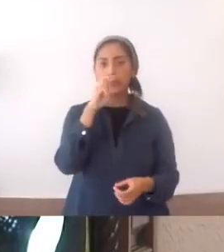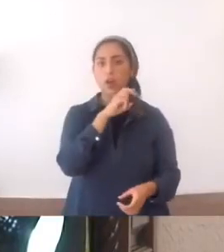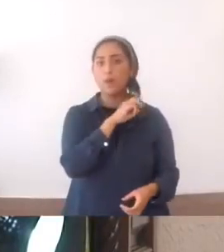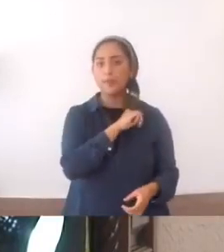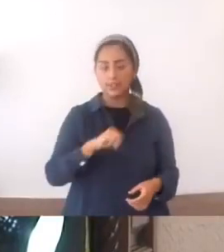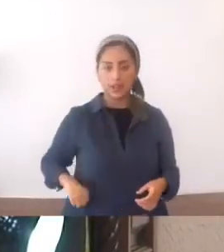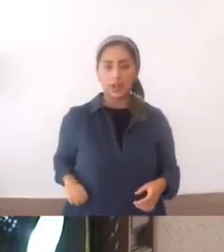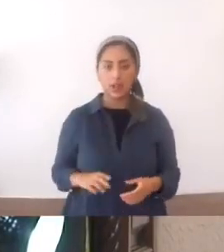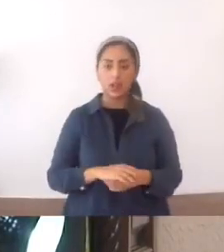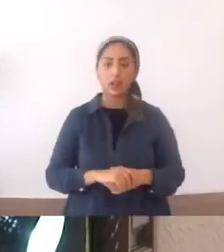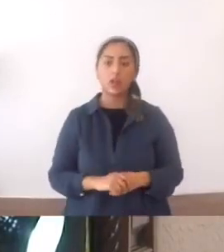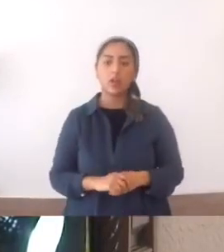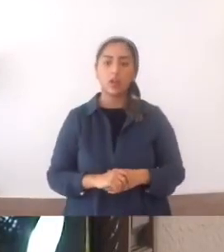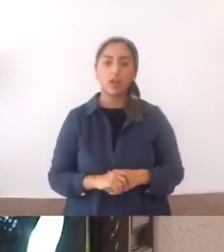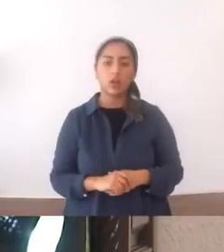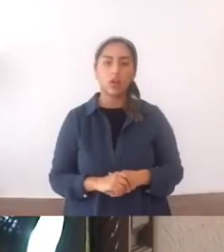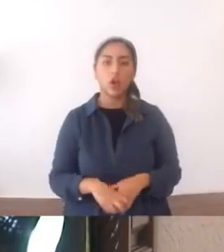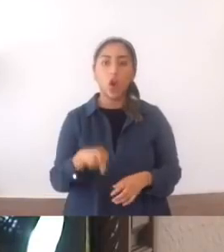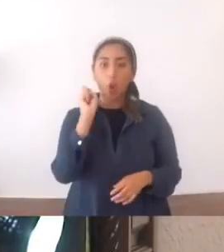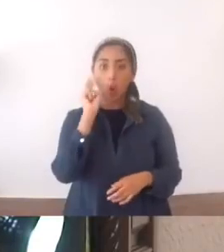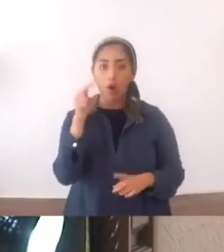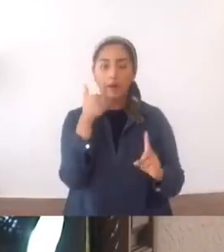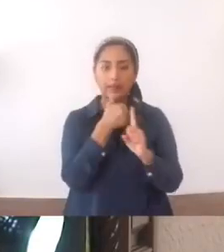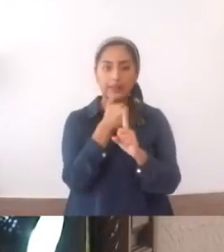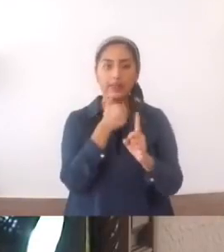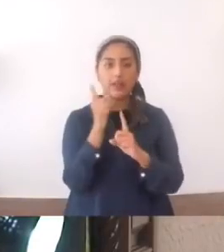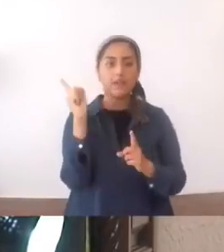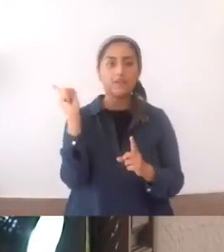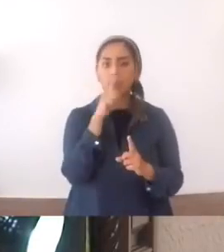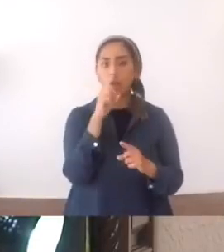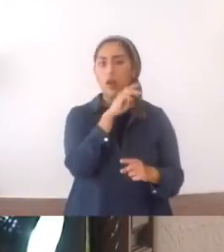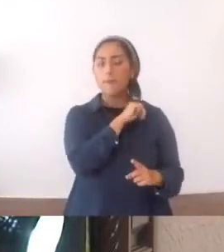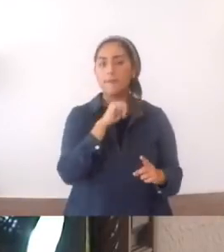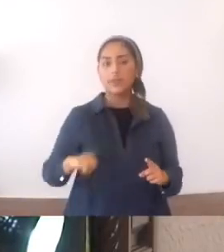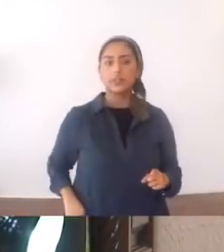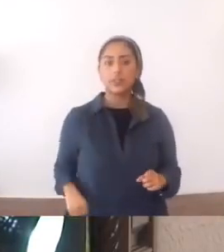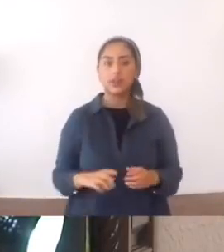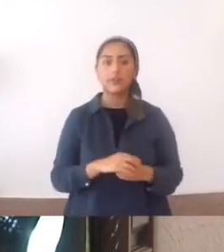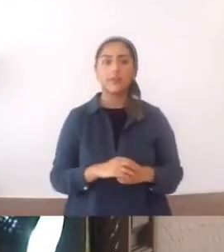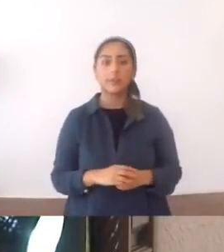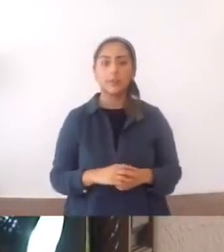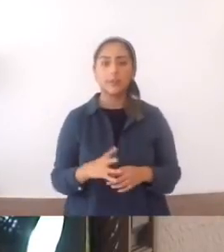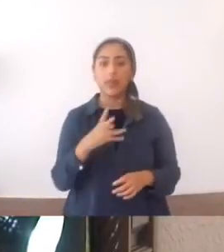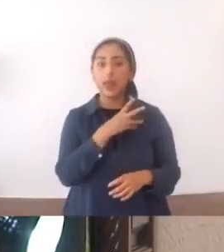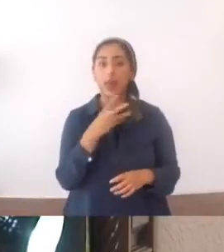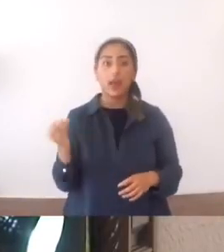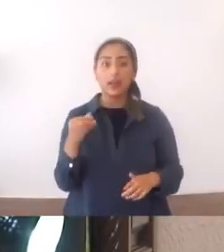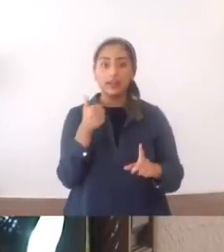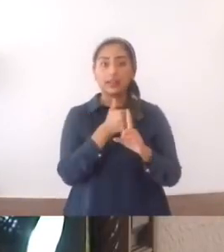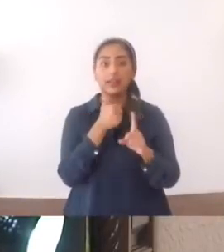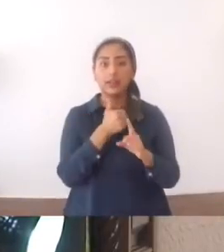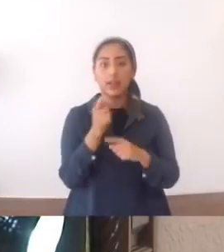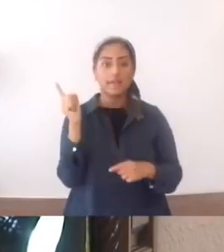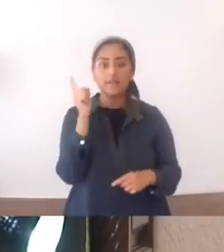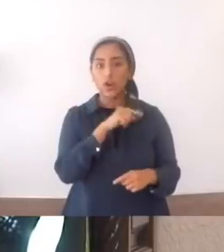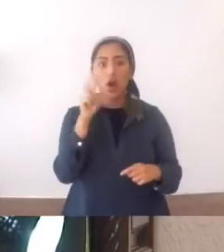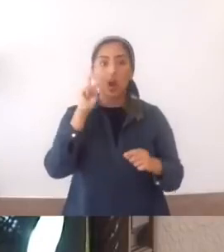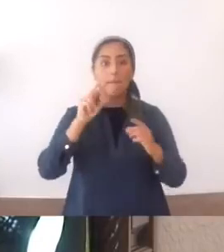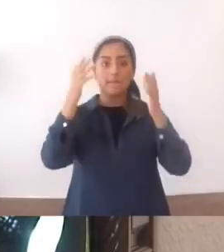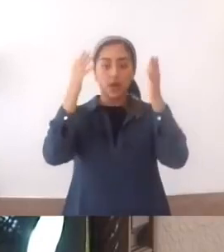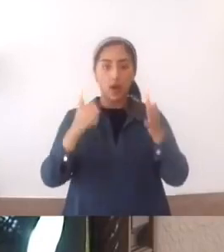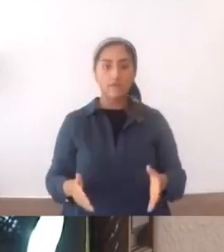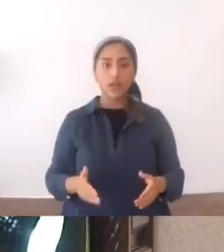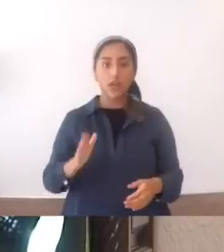anti-Mashiach, espíritu del antimashiach, the spirit of the o el anti-Mashiach, antimashiach como tal, or the anti-Mashiach y like el mismo that,